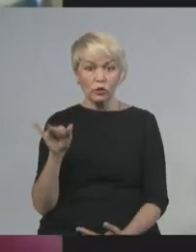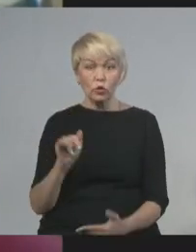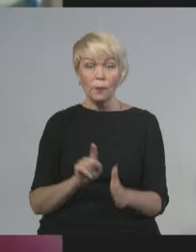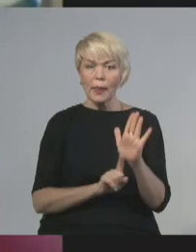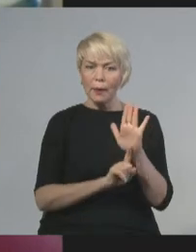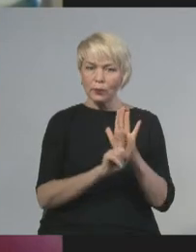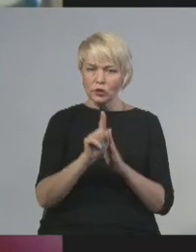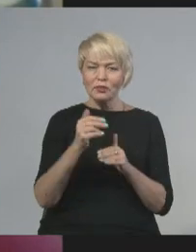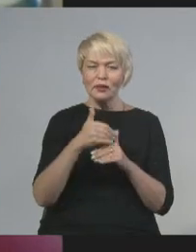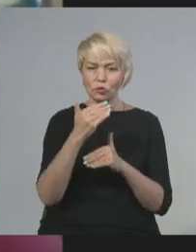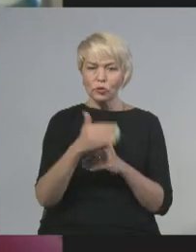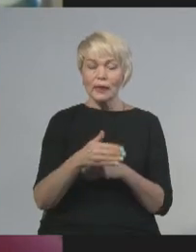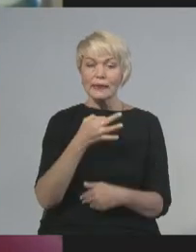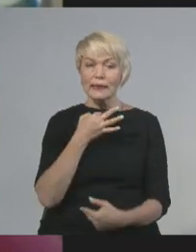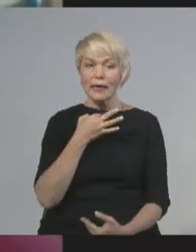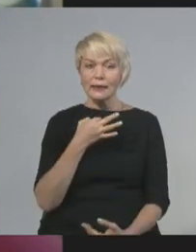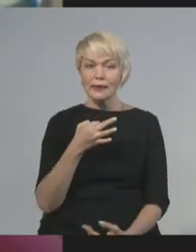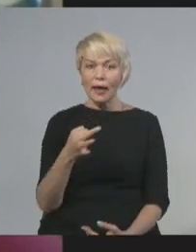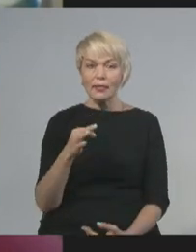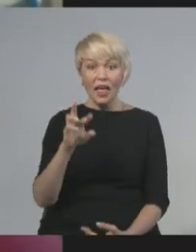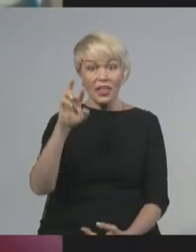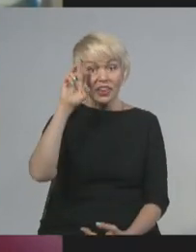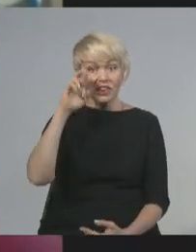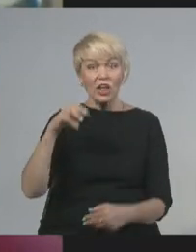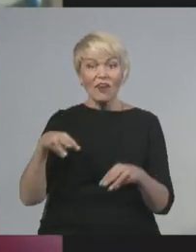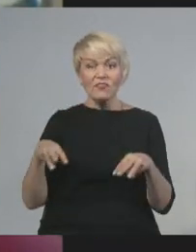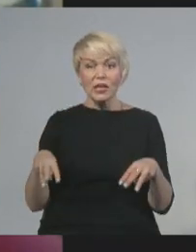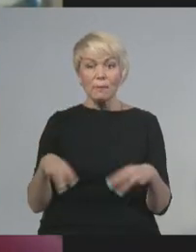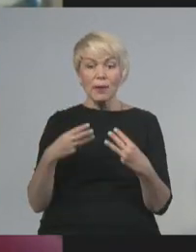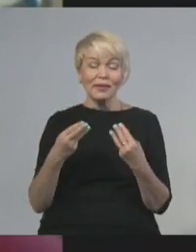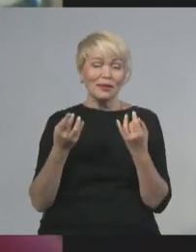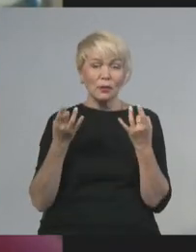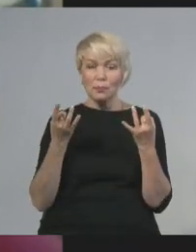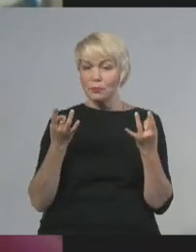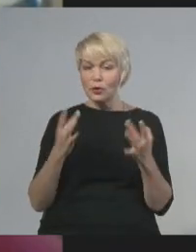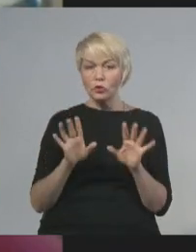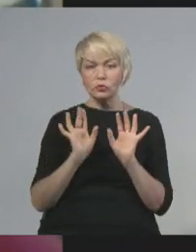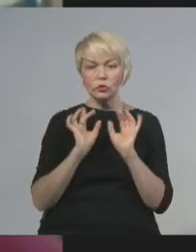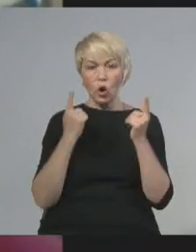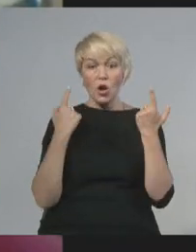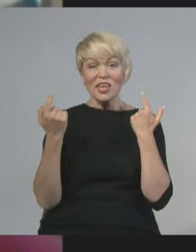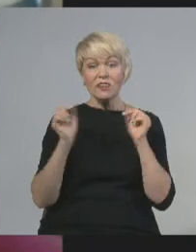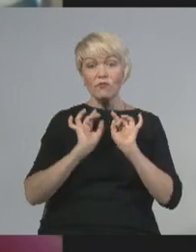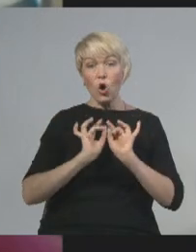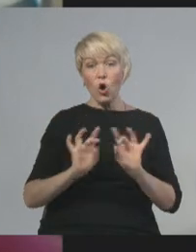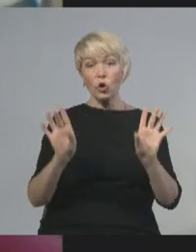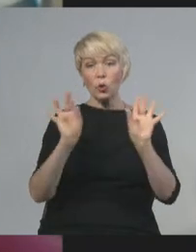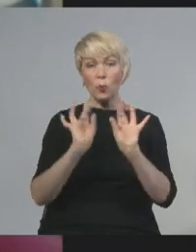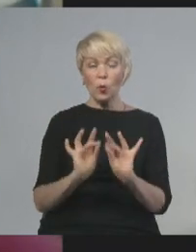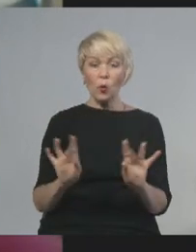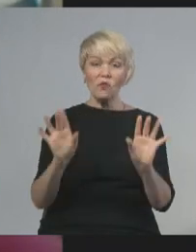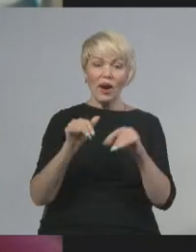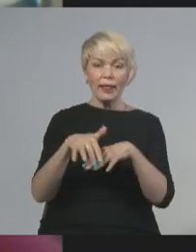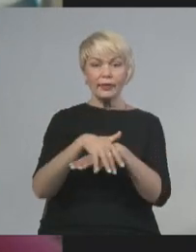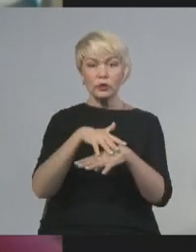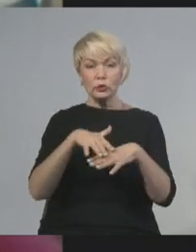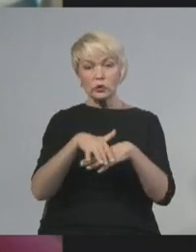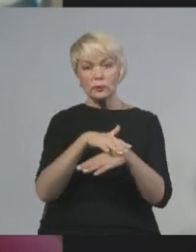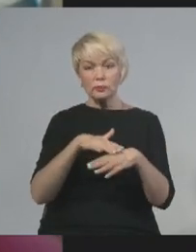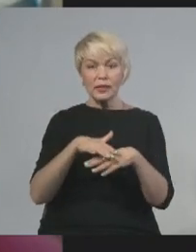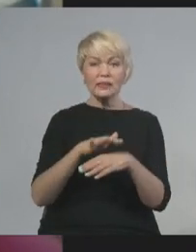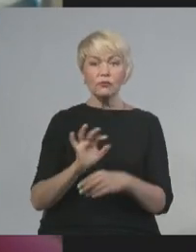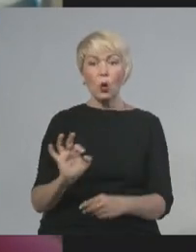media just informed the citizens on the with the clear pro-government um stance showing how great the government is